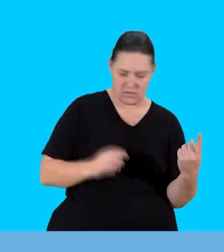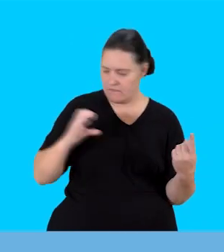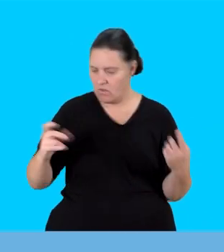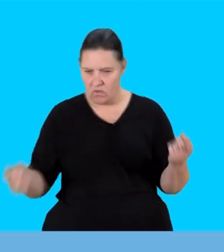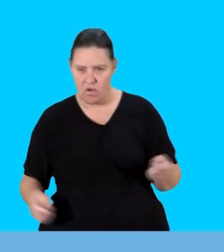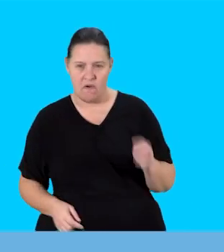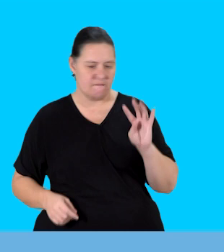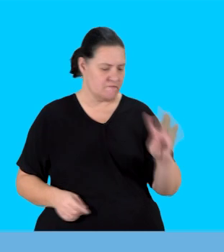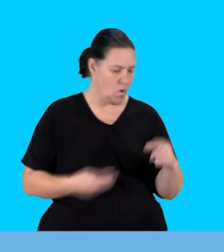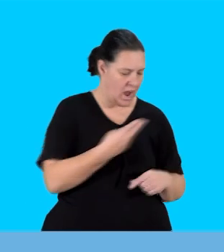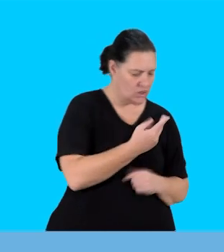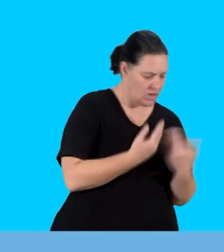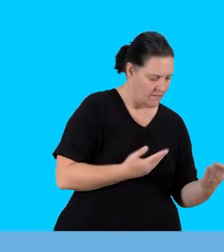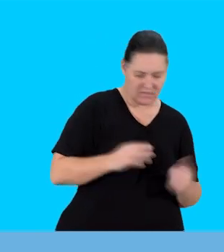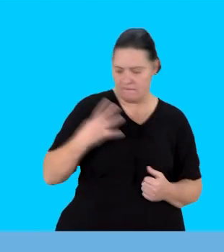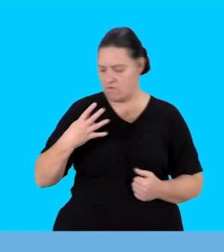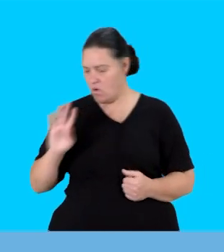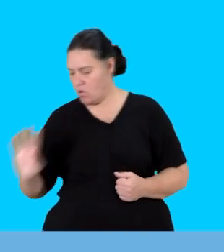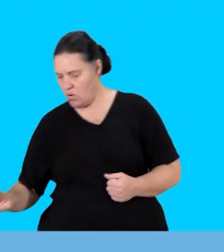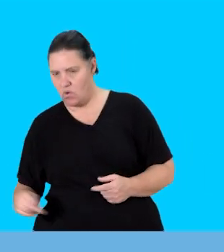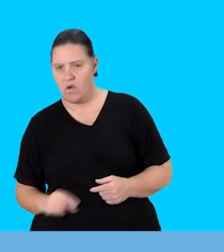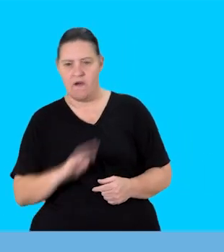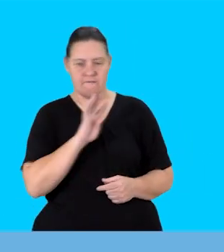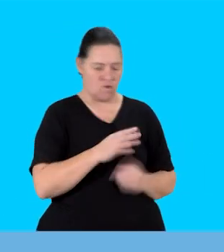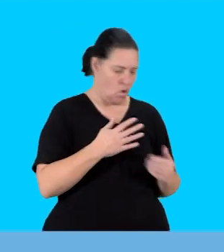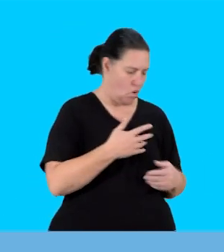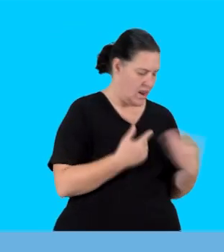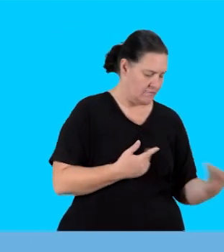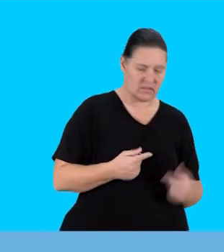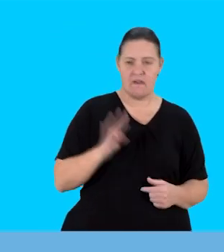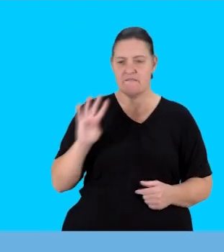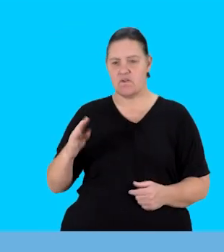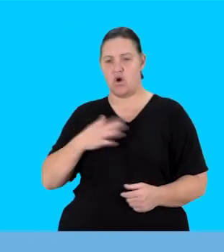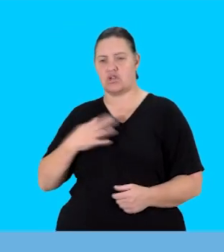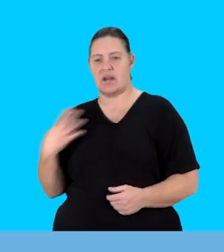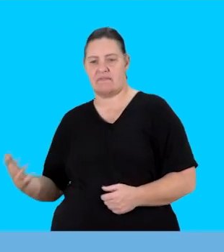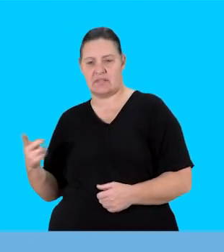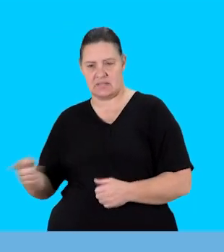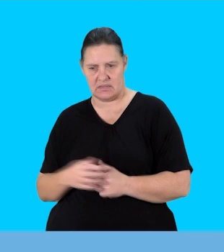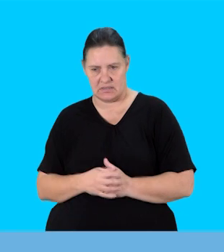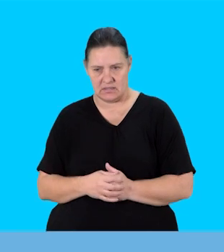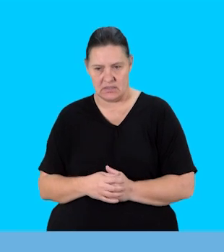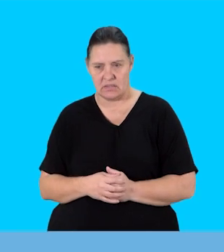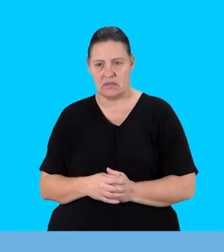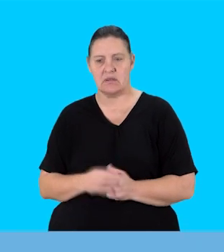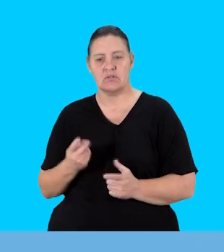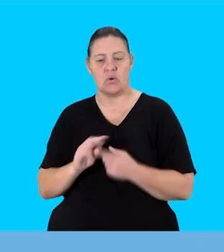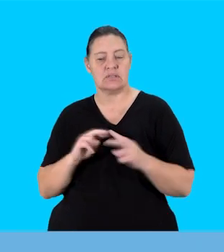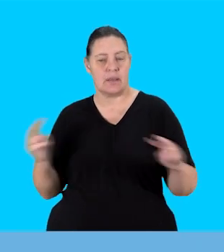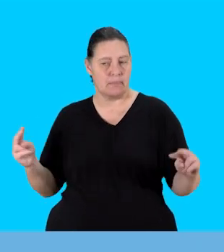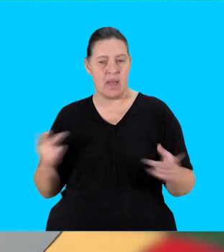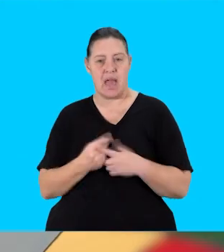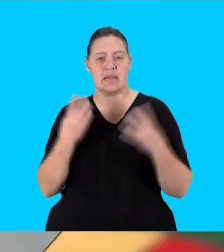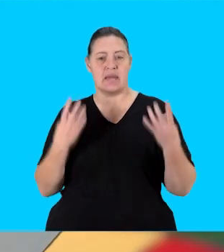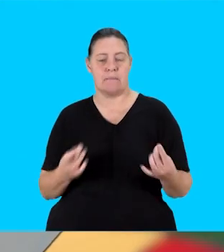right. 4 hydrogens left, 4 hydrogens right. 4 oxygen left, 4 oxygens left. So therefore, the